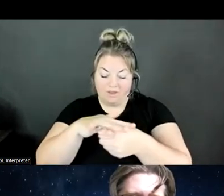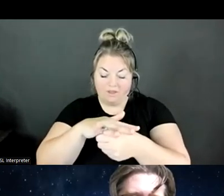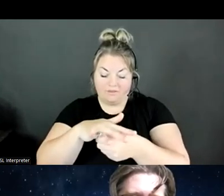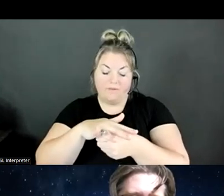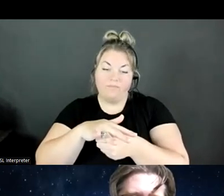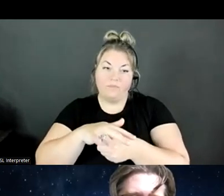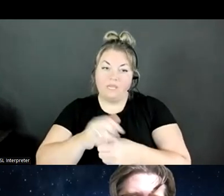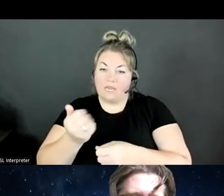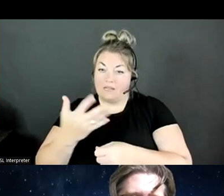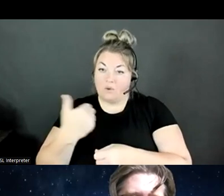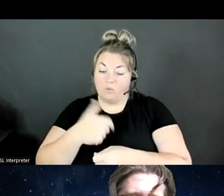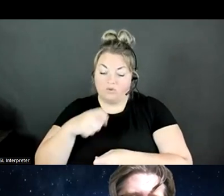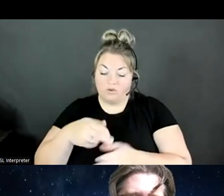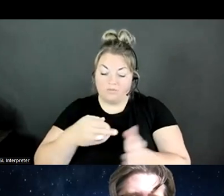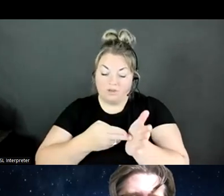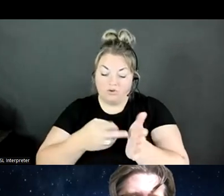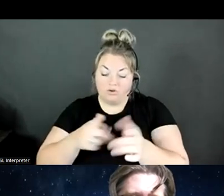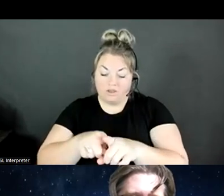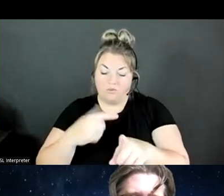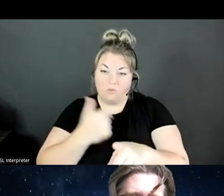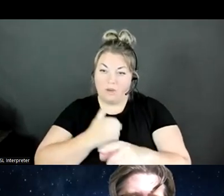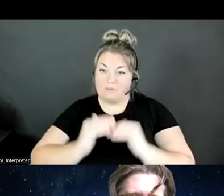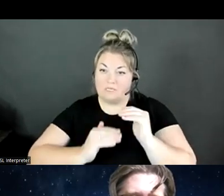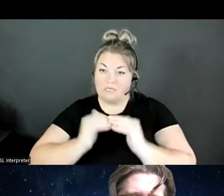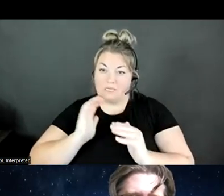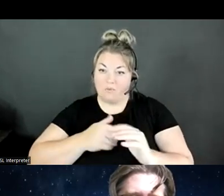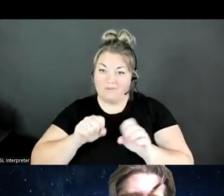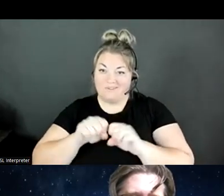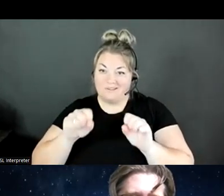make sure we know as we're building our systems?